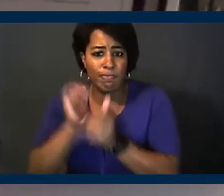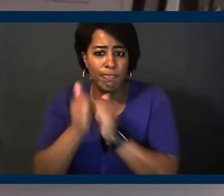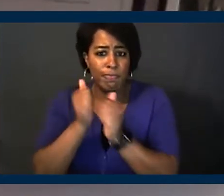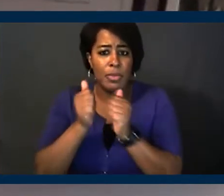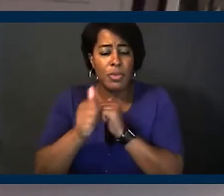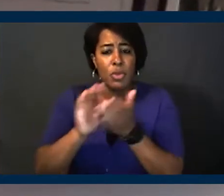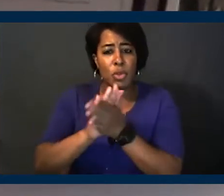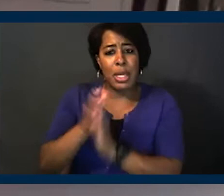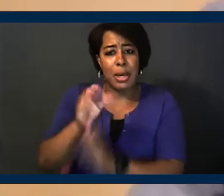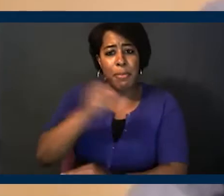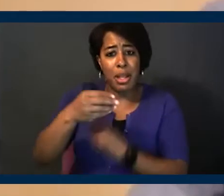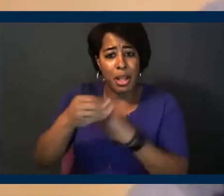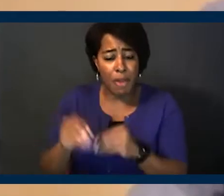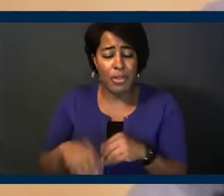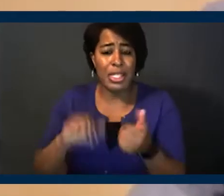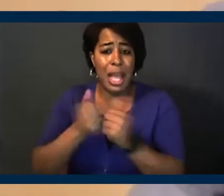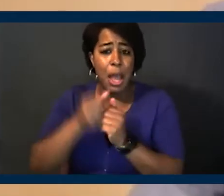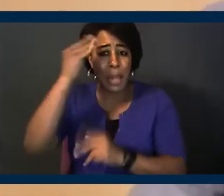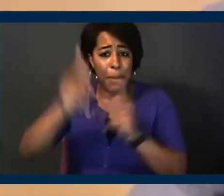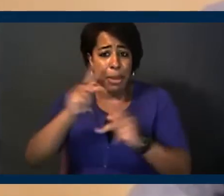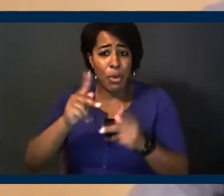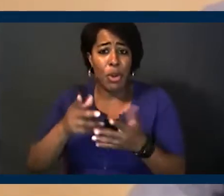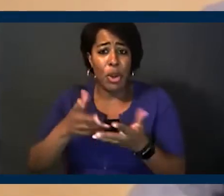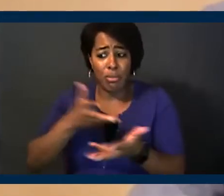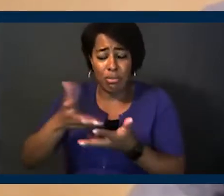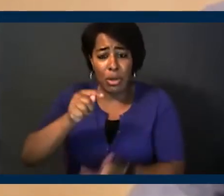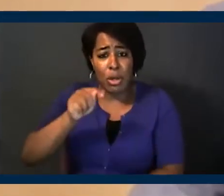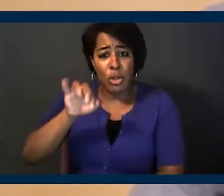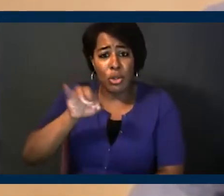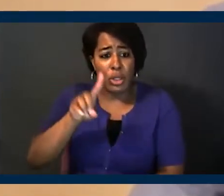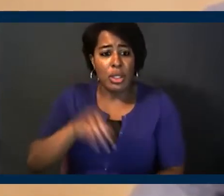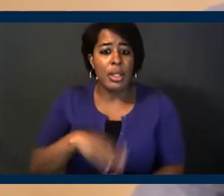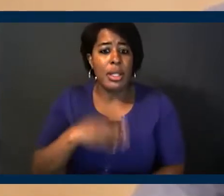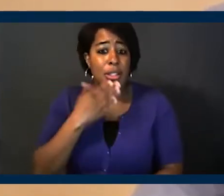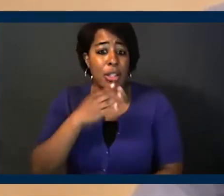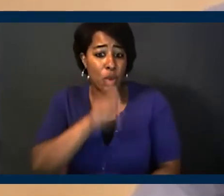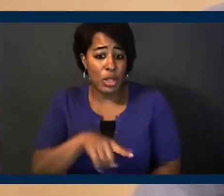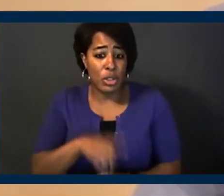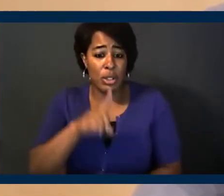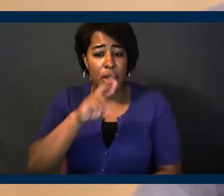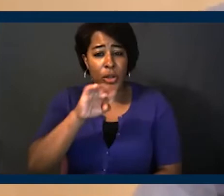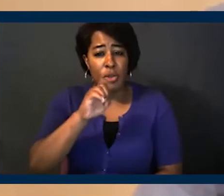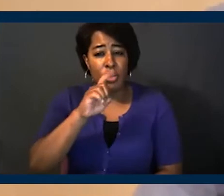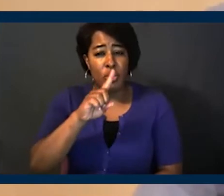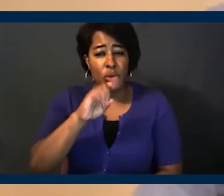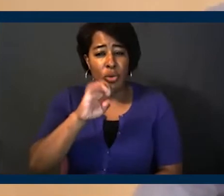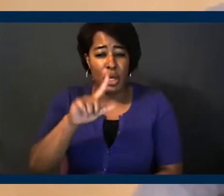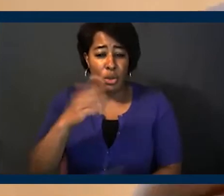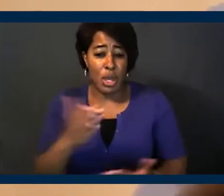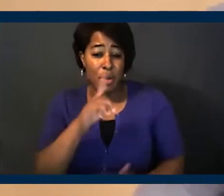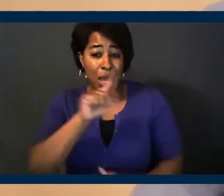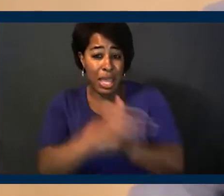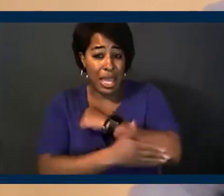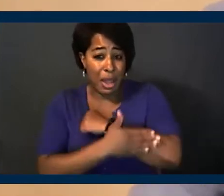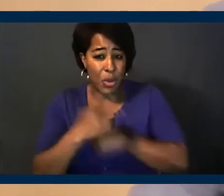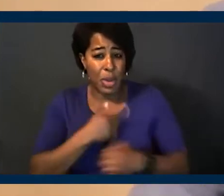issues? Oh, that's a good question. Here in LA County alone, we have 9 Black state or federal representatives,